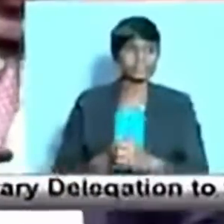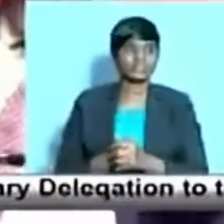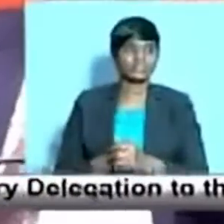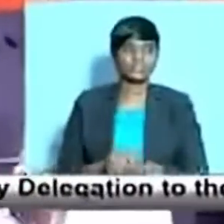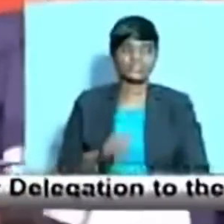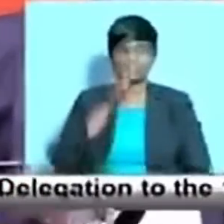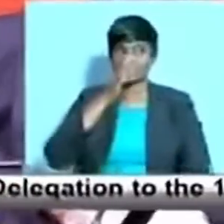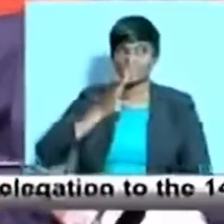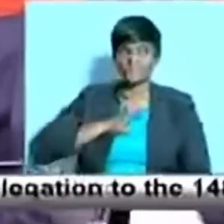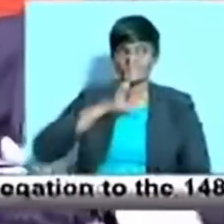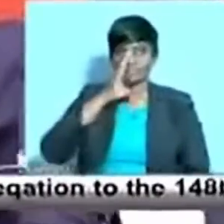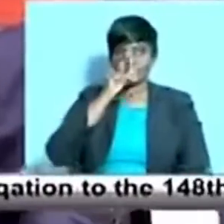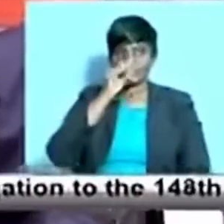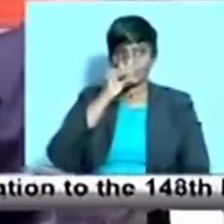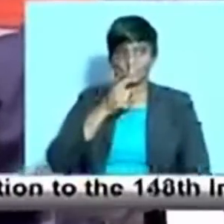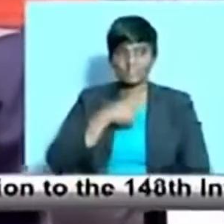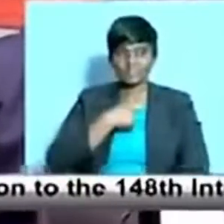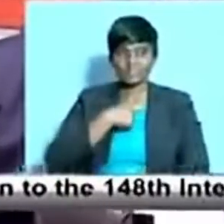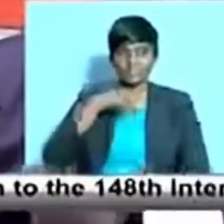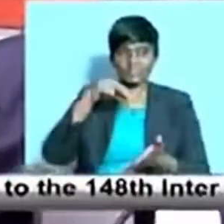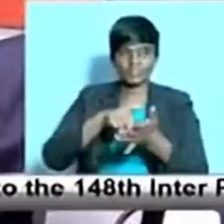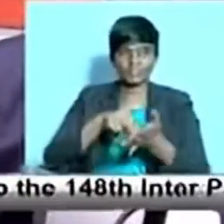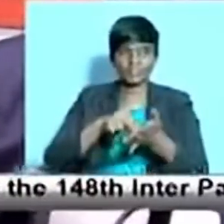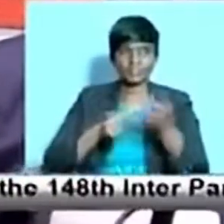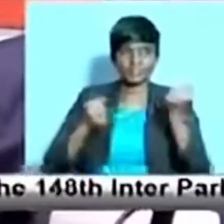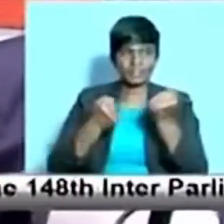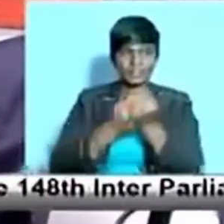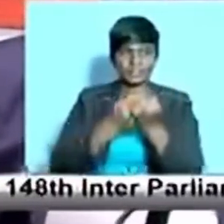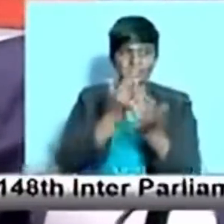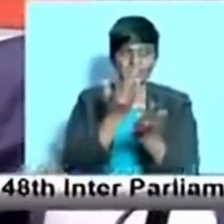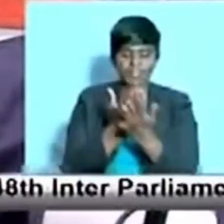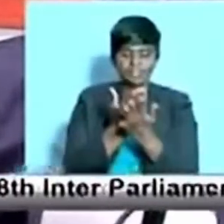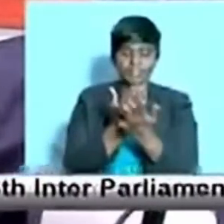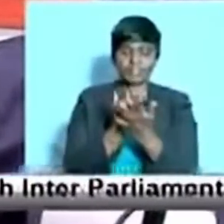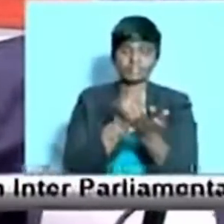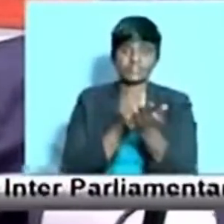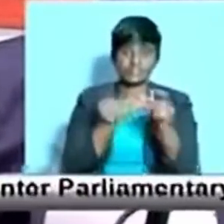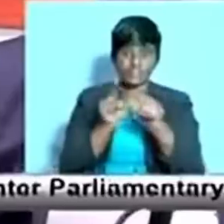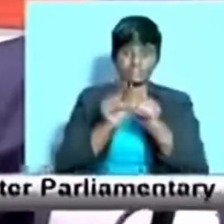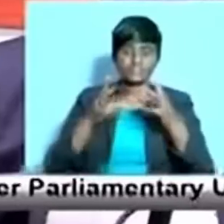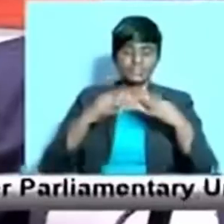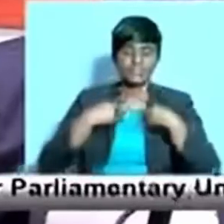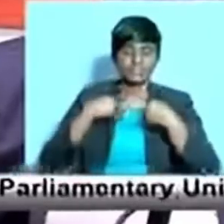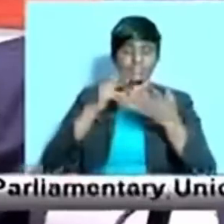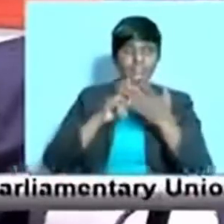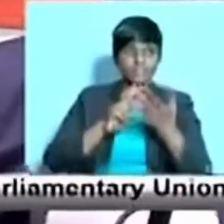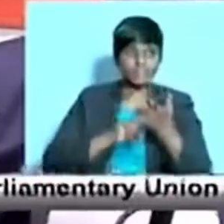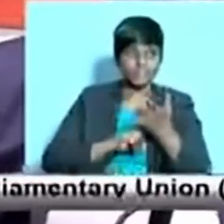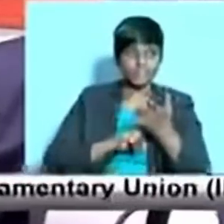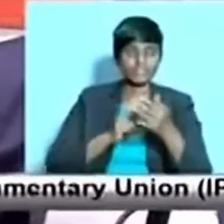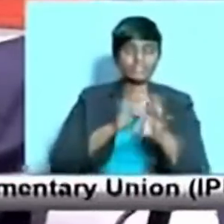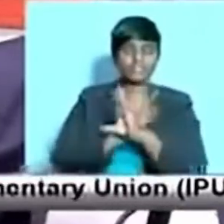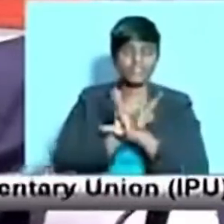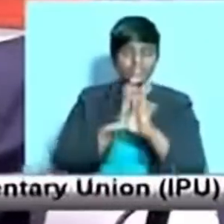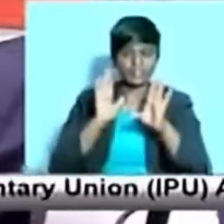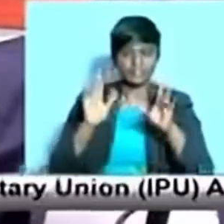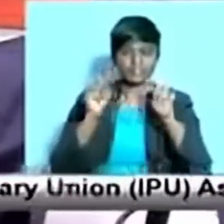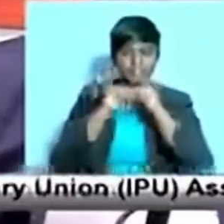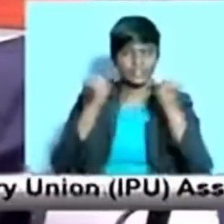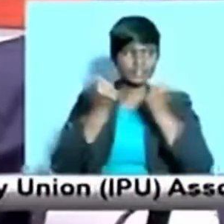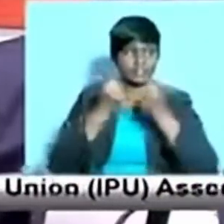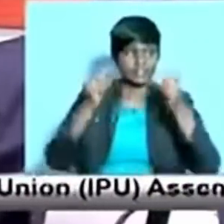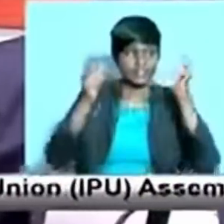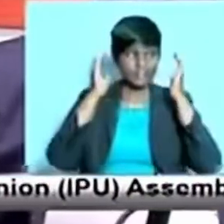Madam Speaker, I rise to second the motion to adopt the report of the Zambian delegation